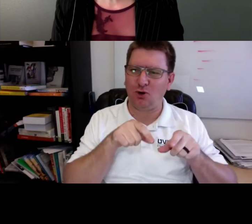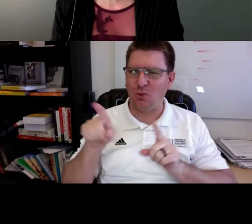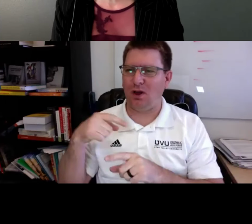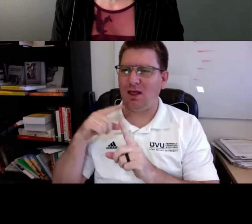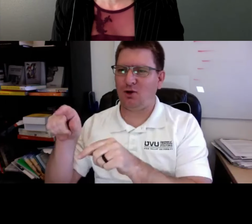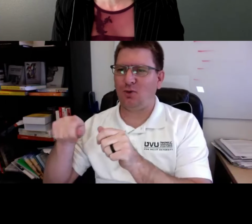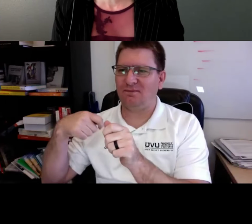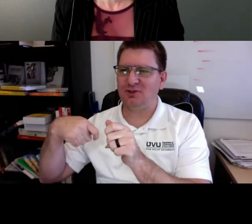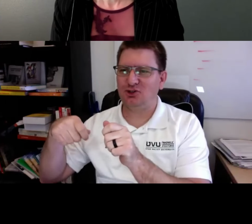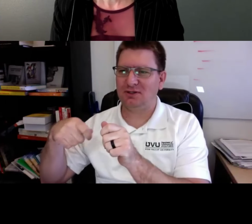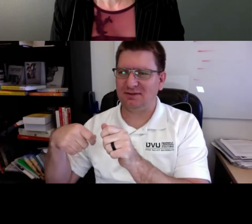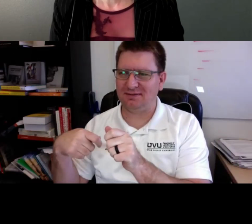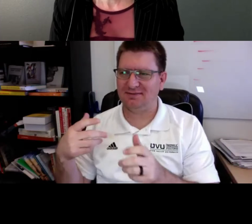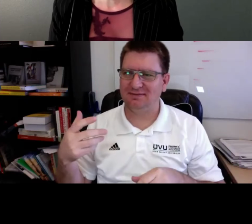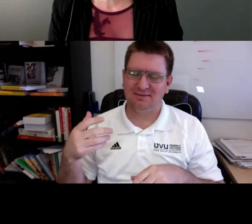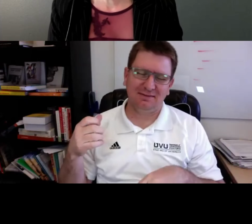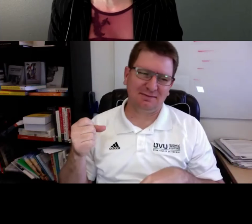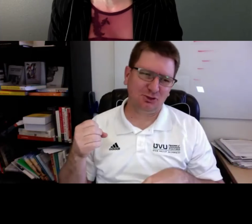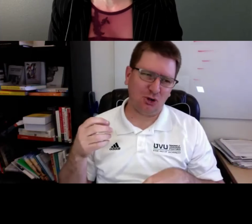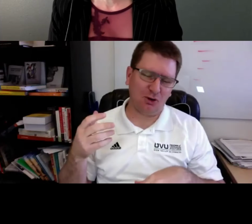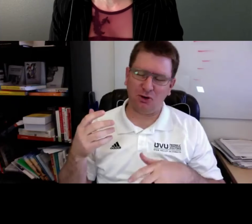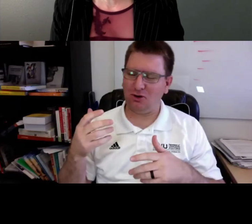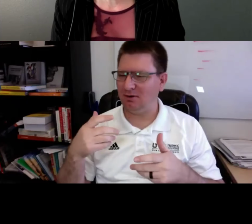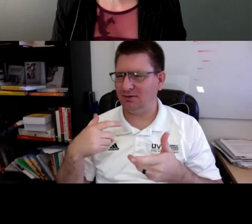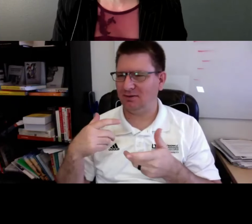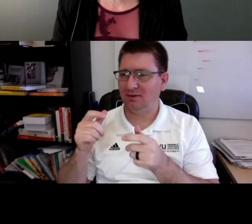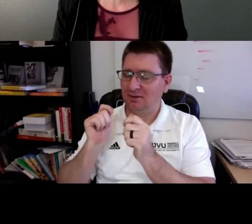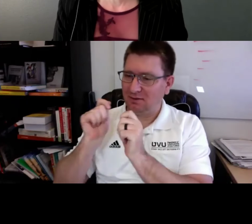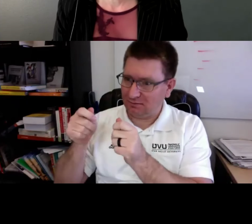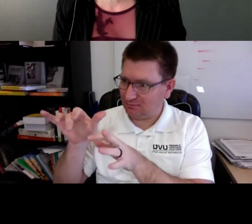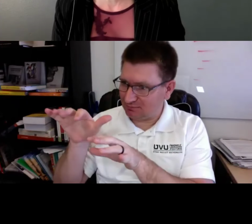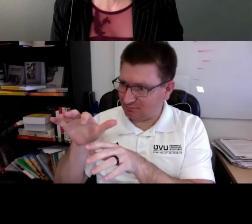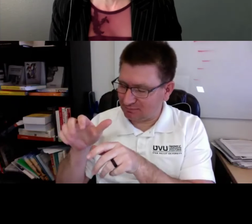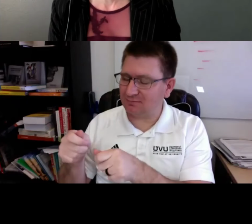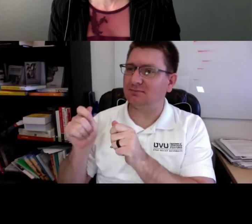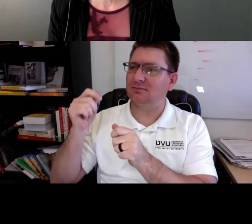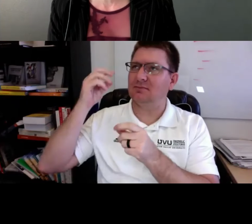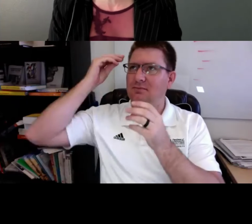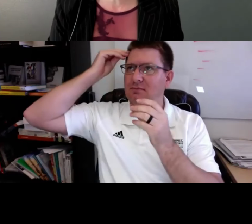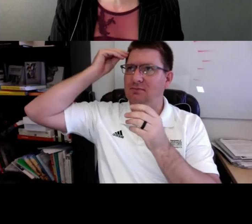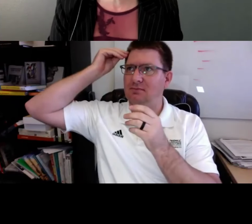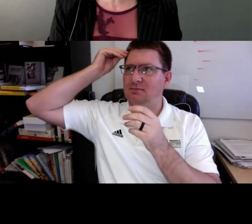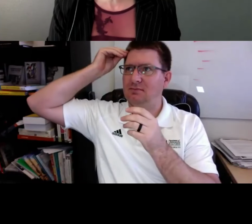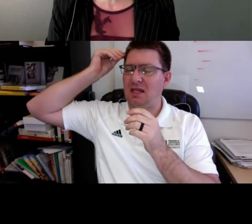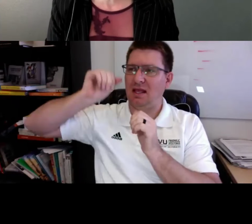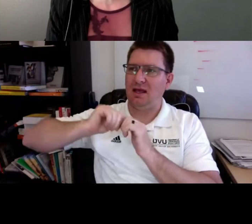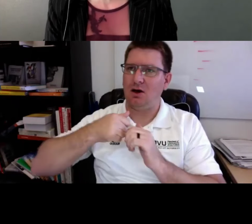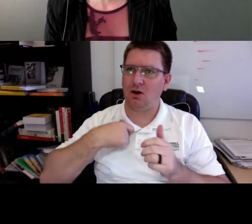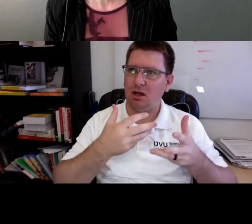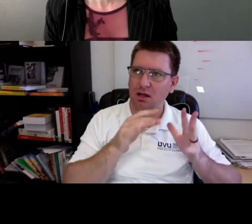do my grading while I'm fishing. I'm out there fishing and grading things. So I do that a